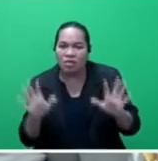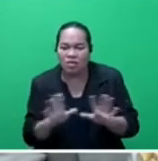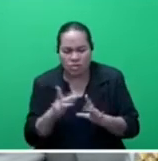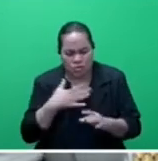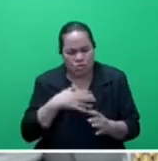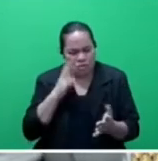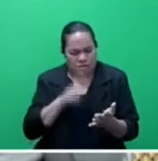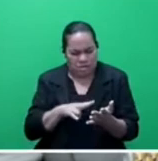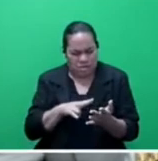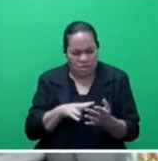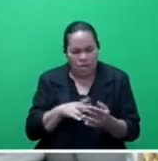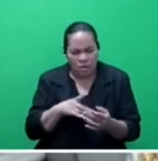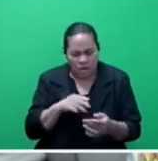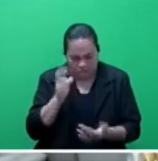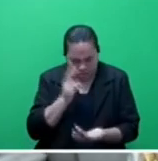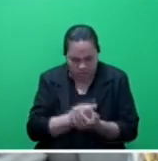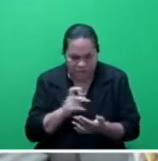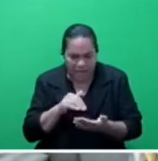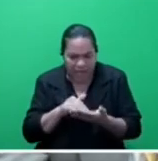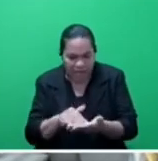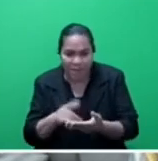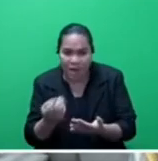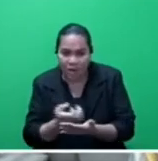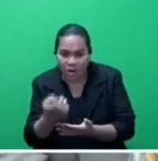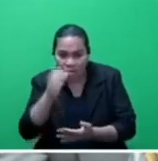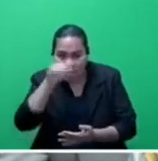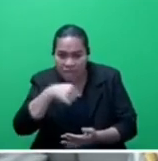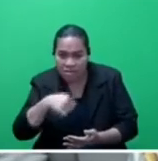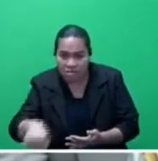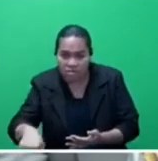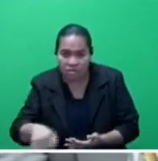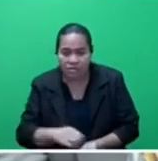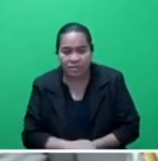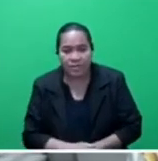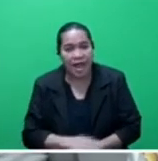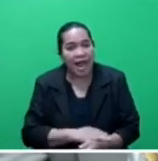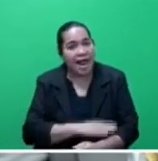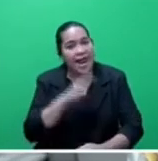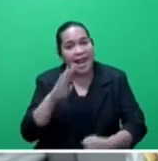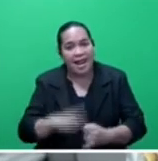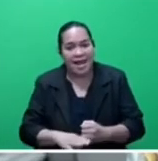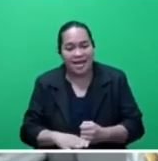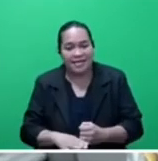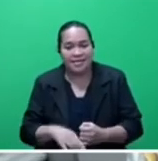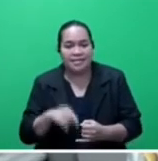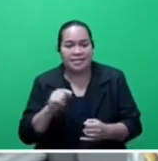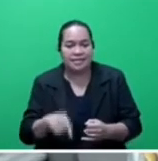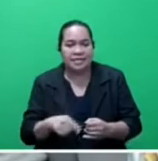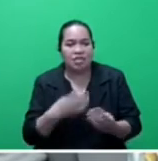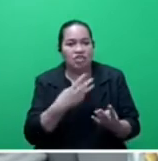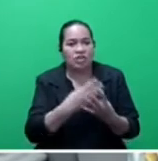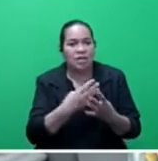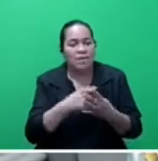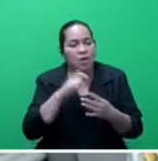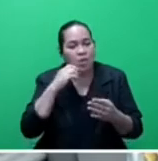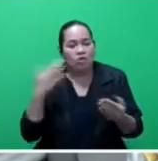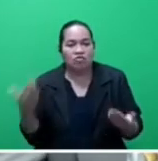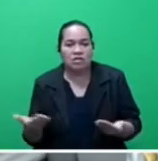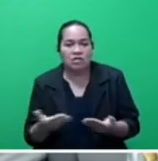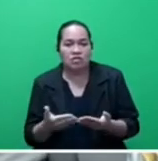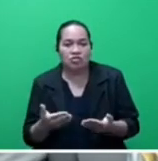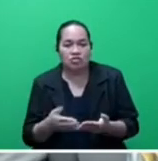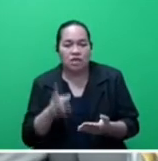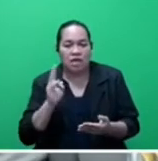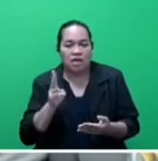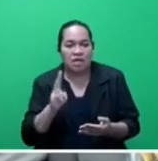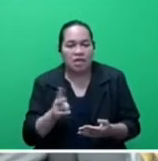helping the economy. And lastly, Honorable Speaker, SODELPA will introduce a resource tax for the Itoke.